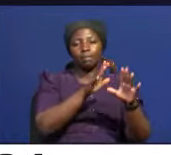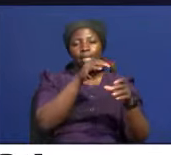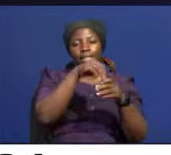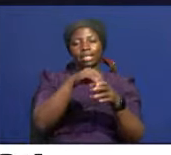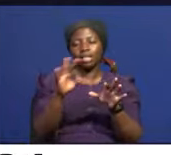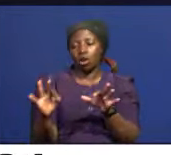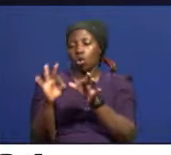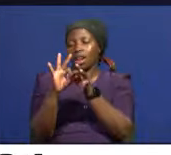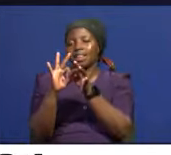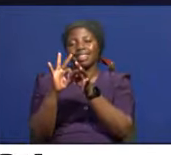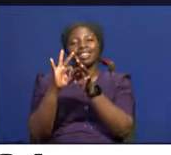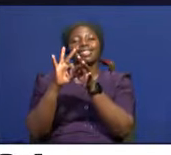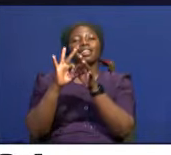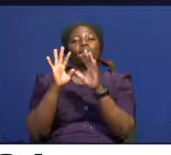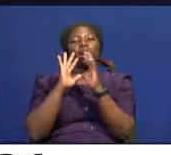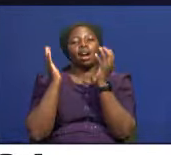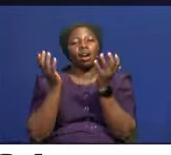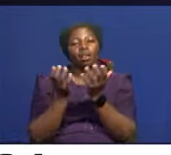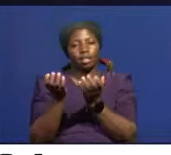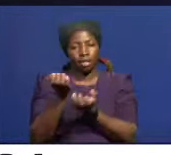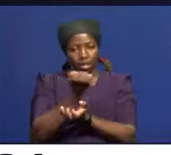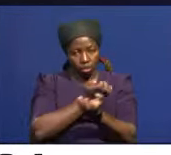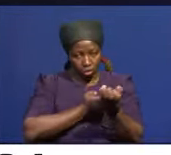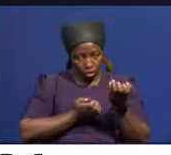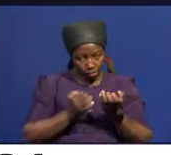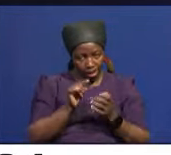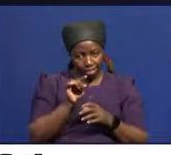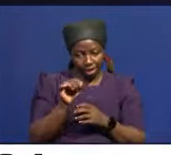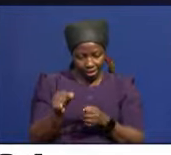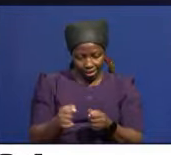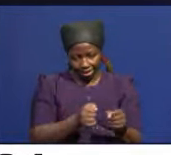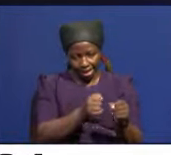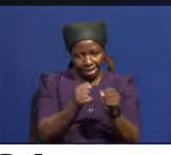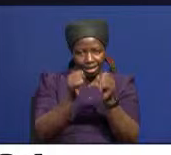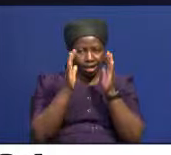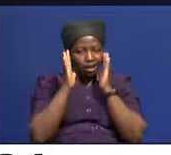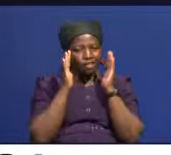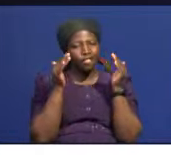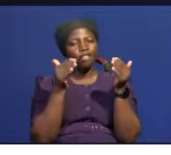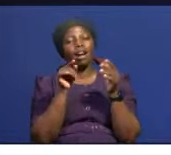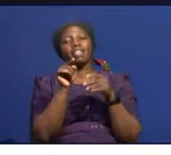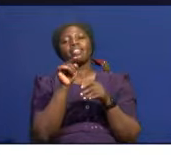interconnected global economy. This strategic focus